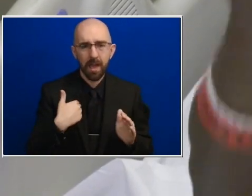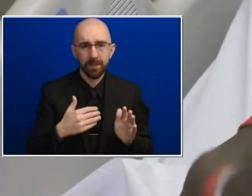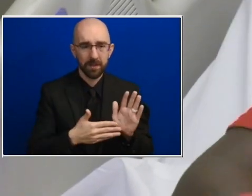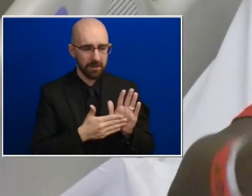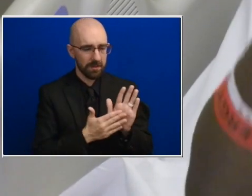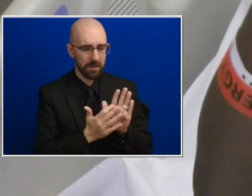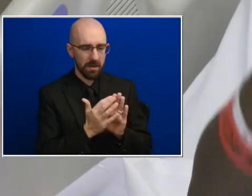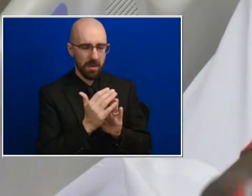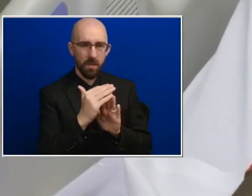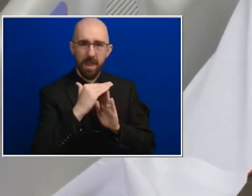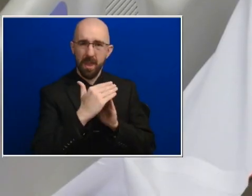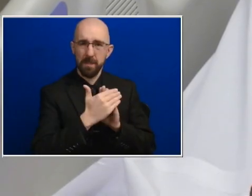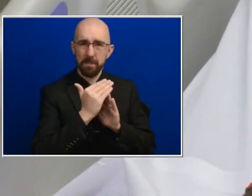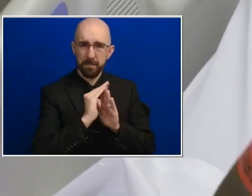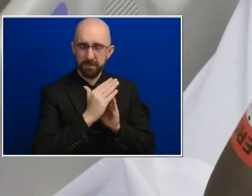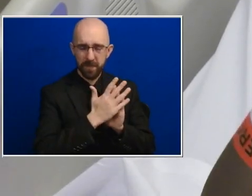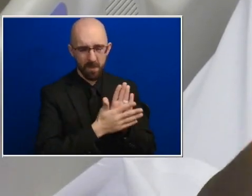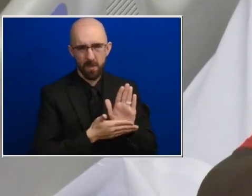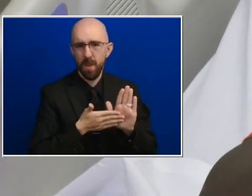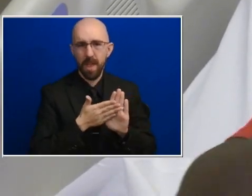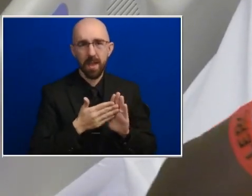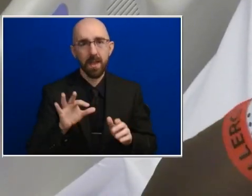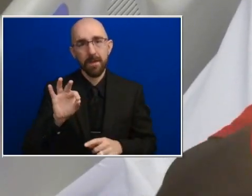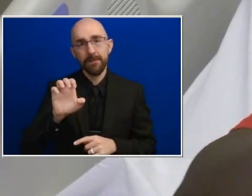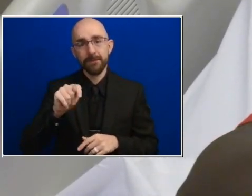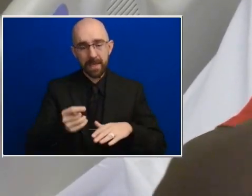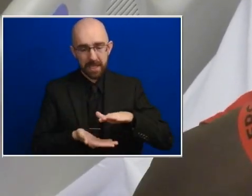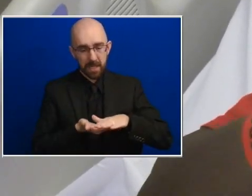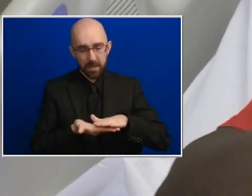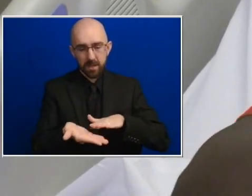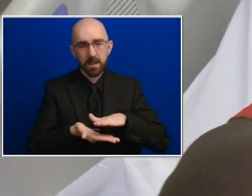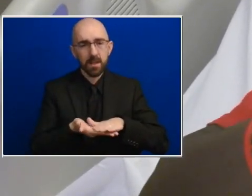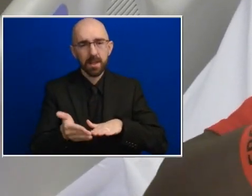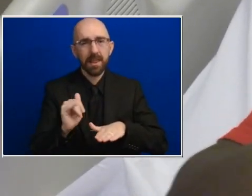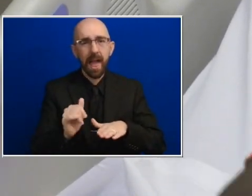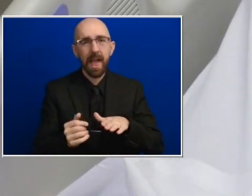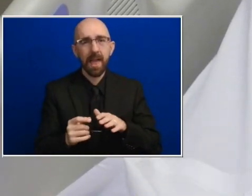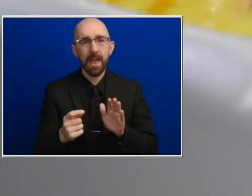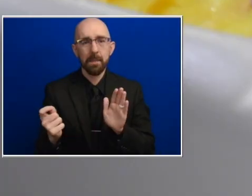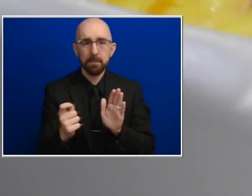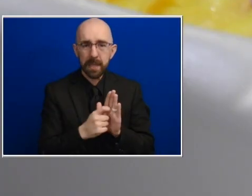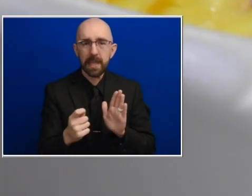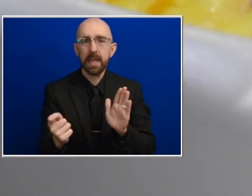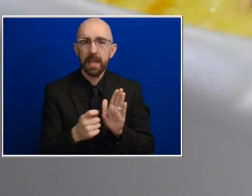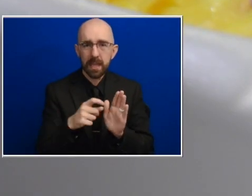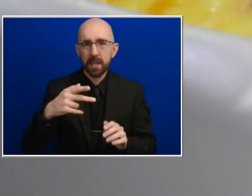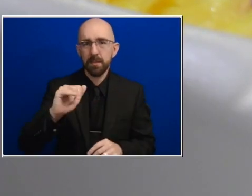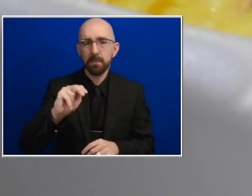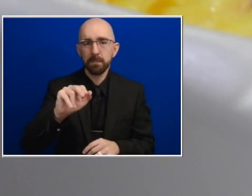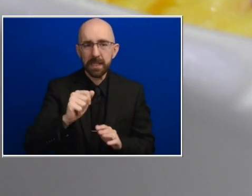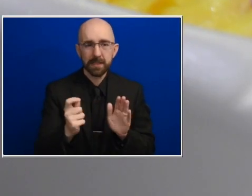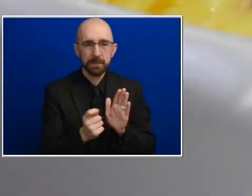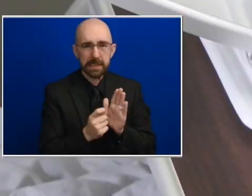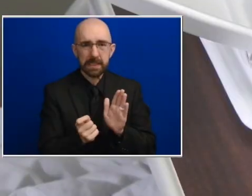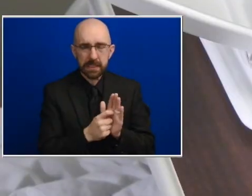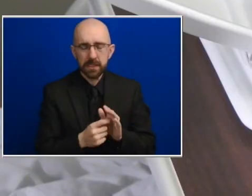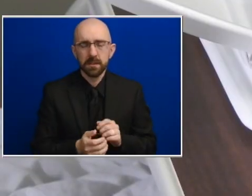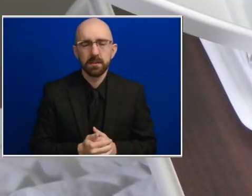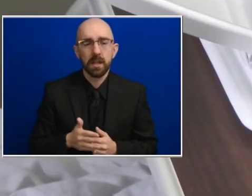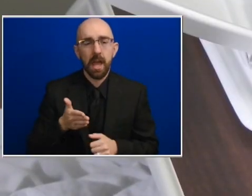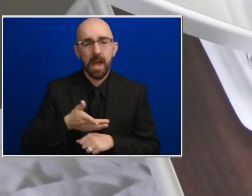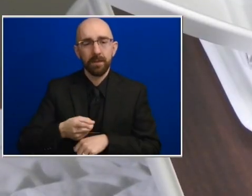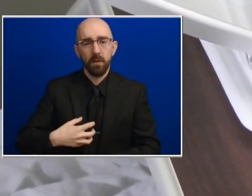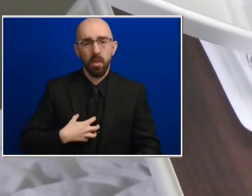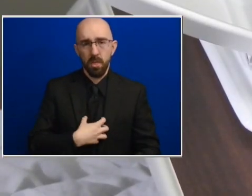fingers, and the soles of my feet, it's like pins are being pushed on them. But after intense nausea, her appetite